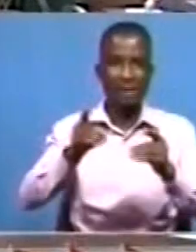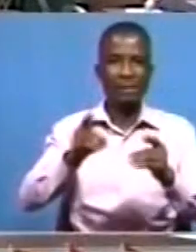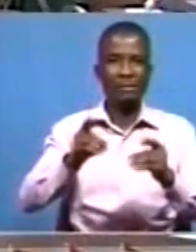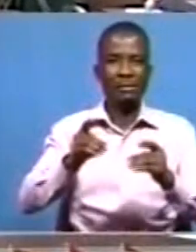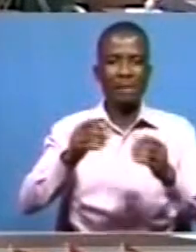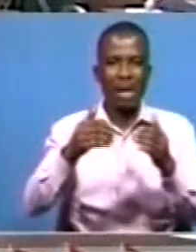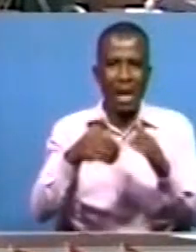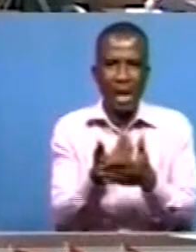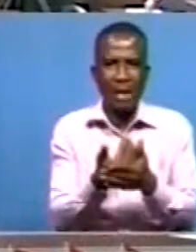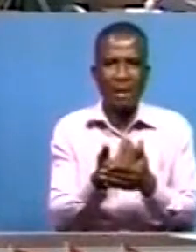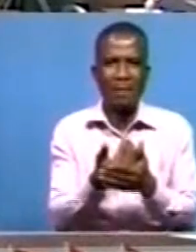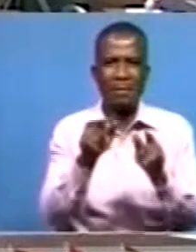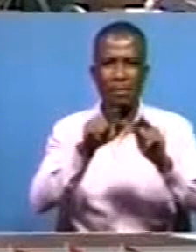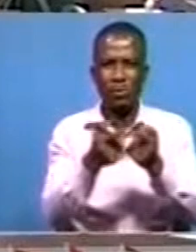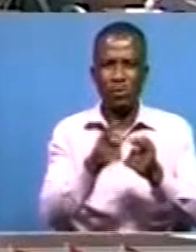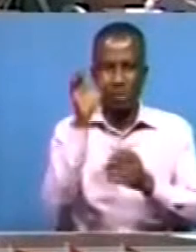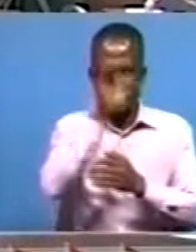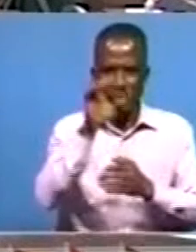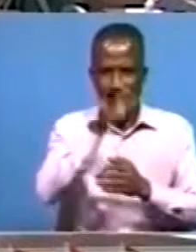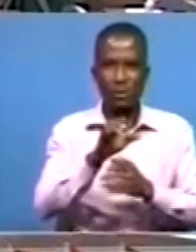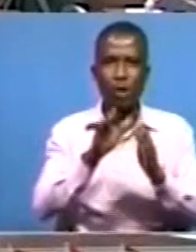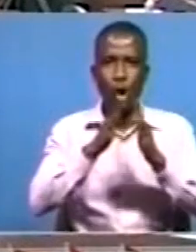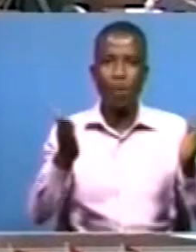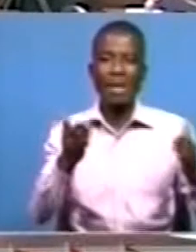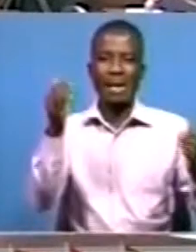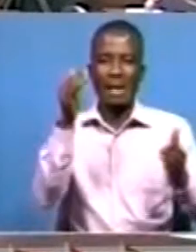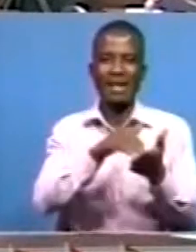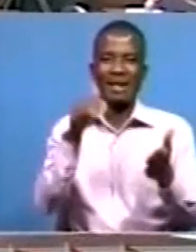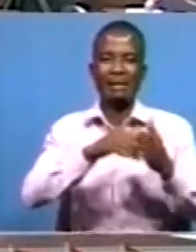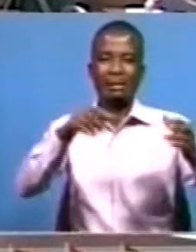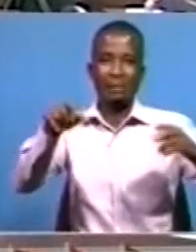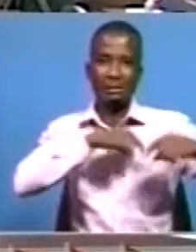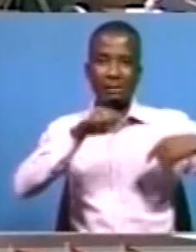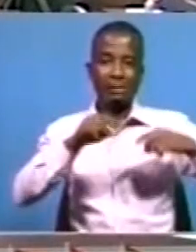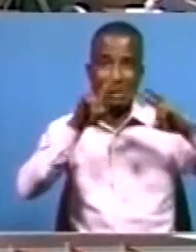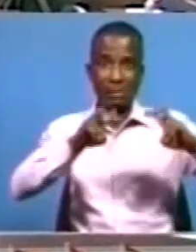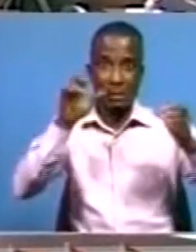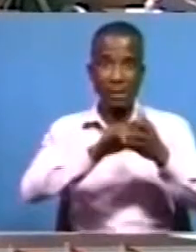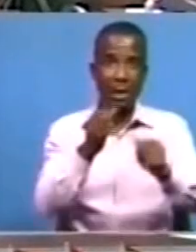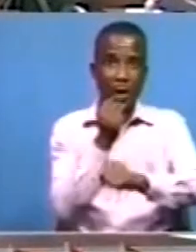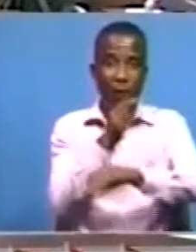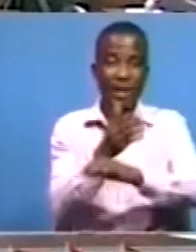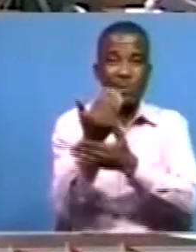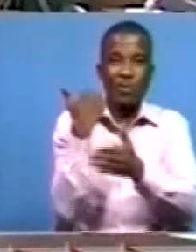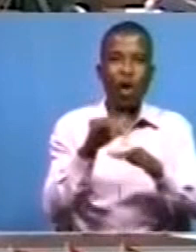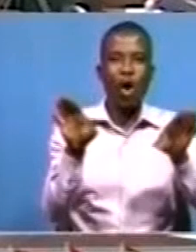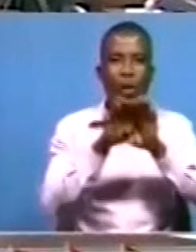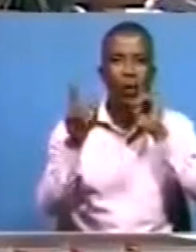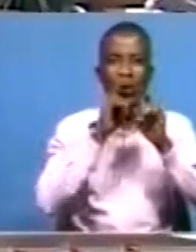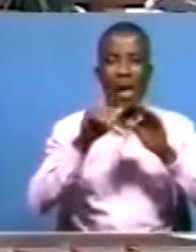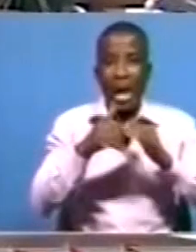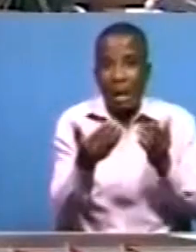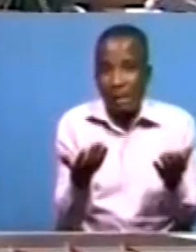situation, such as a party seeking to reopen his case after all parties have closed their cases, the court has to